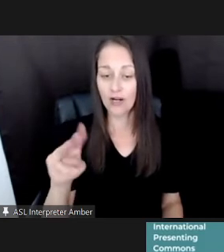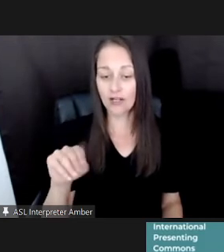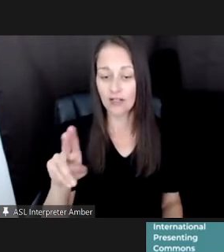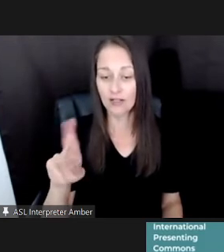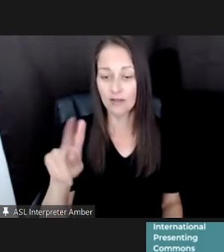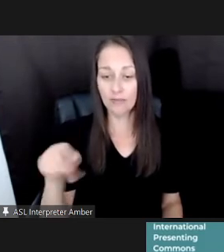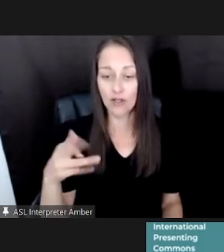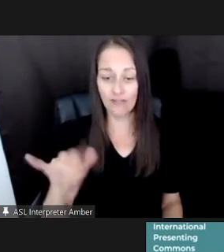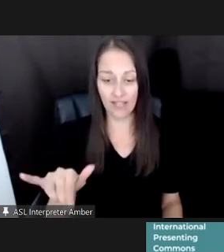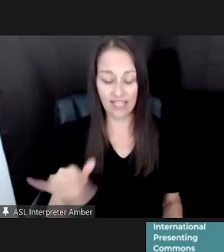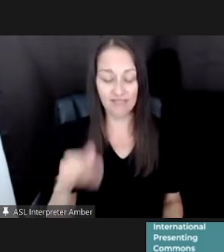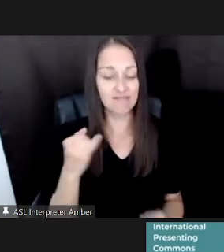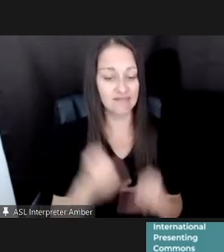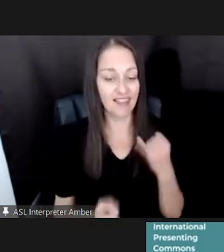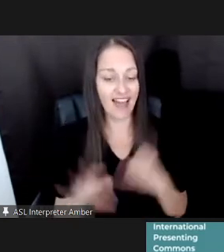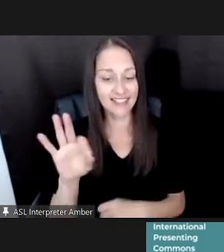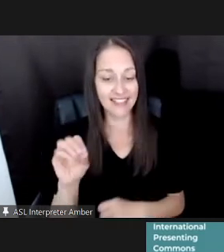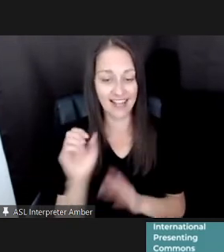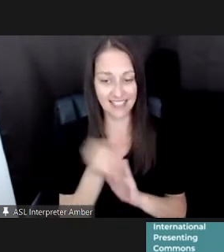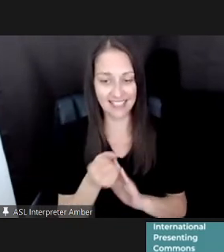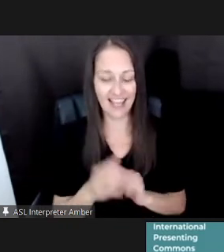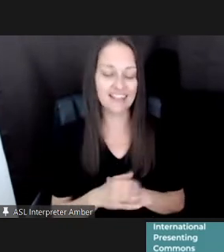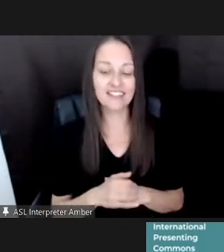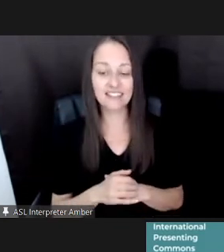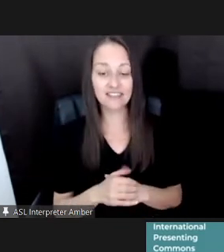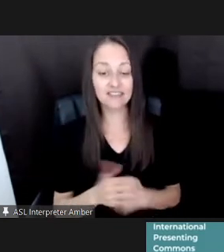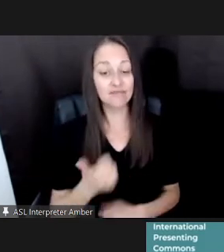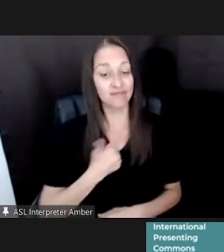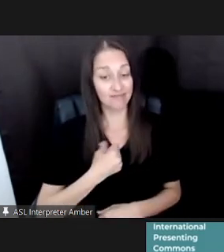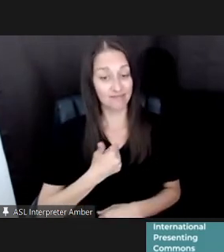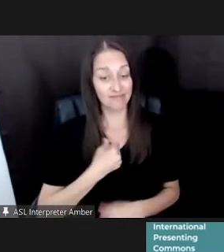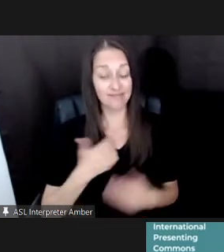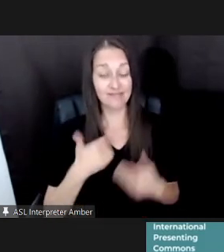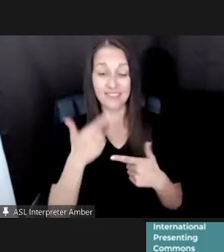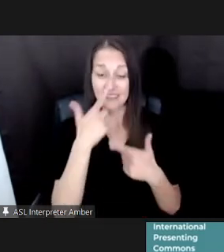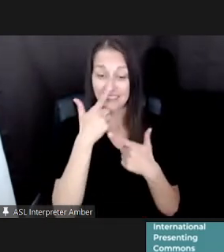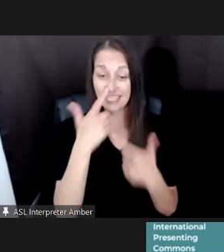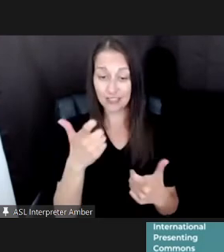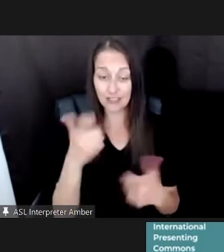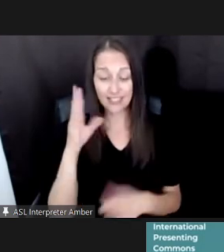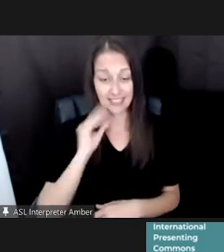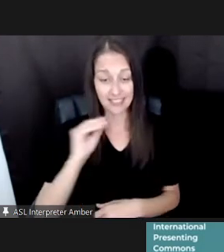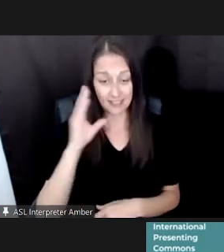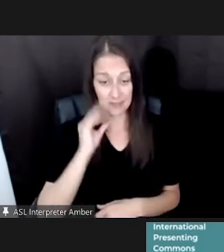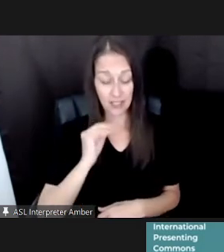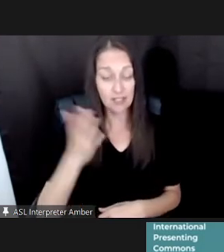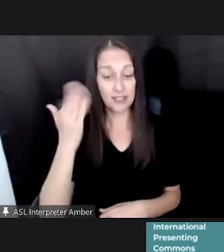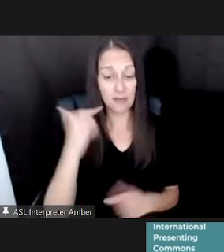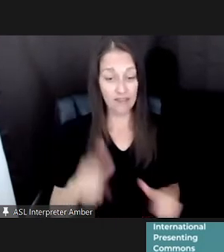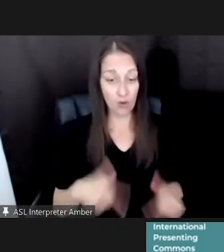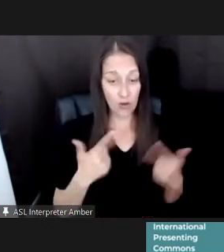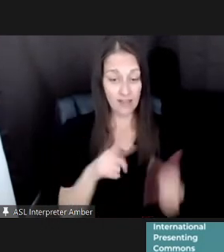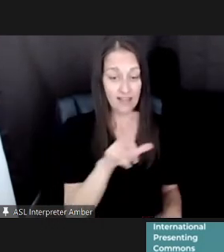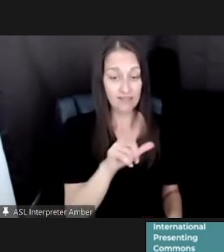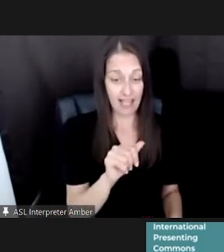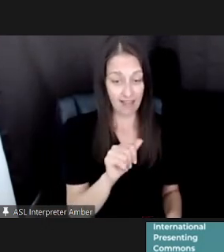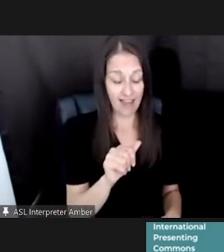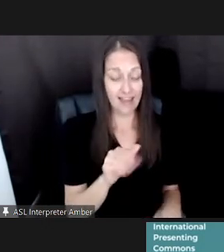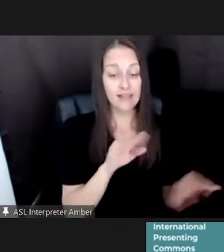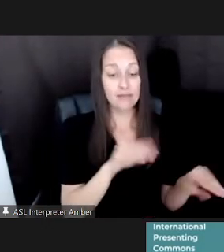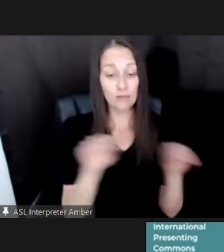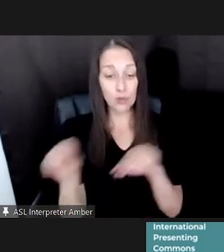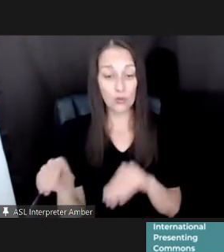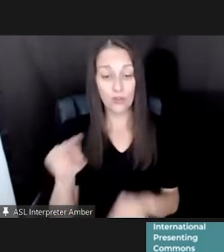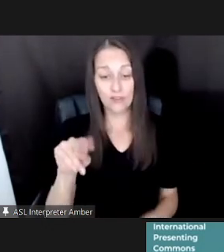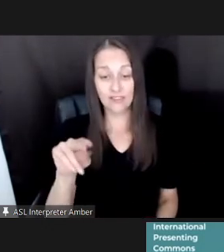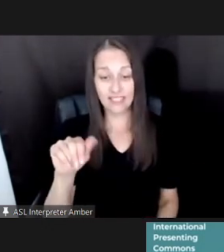I went through a very interesting experience relocating from Los Angeles to Nashville, Tennessee, and lived